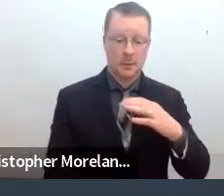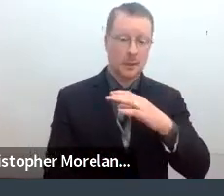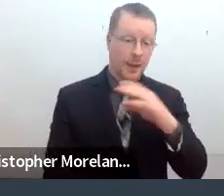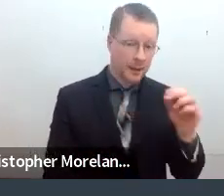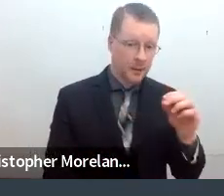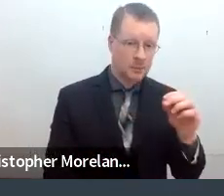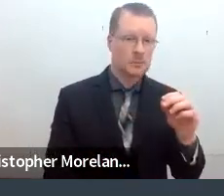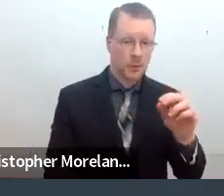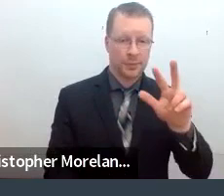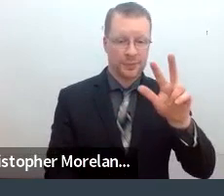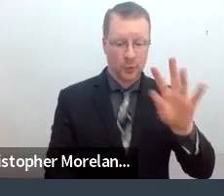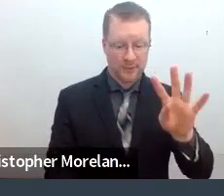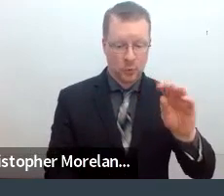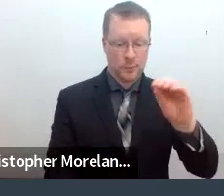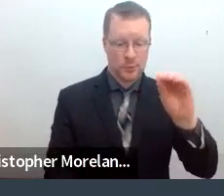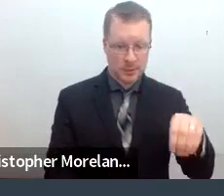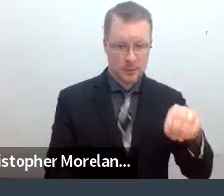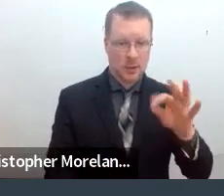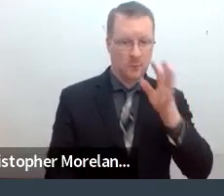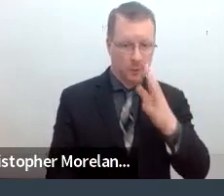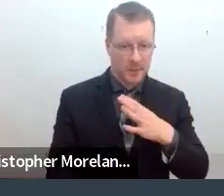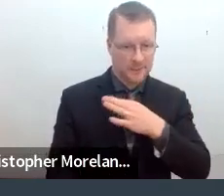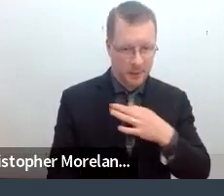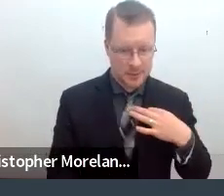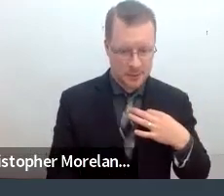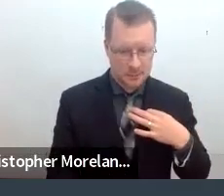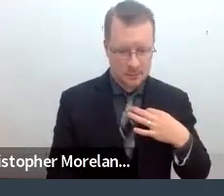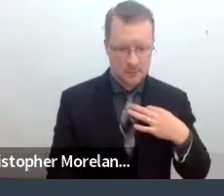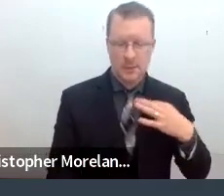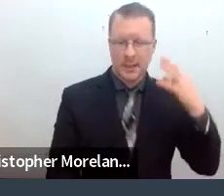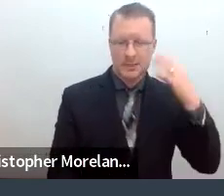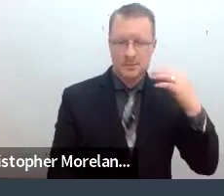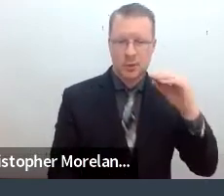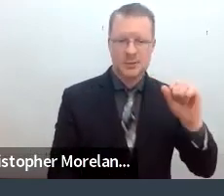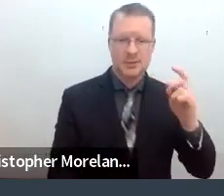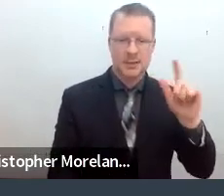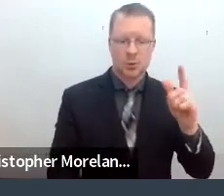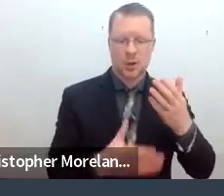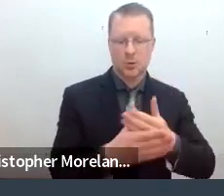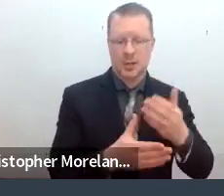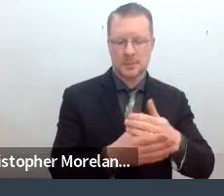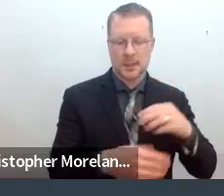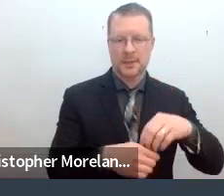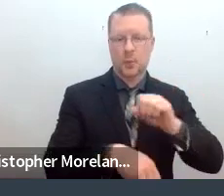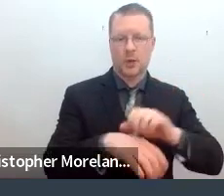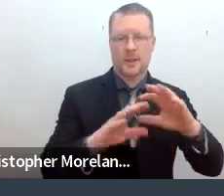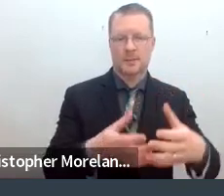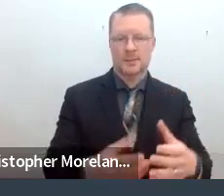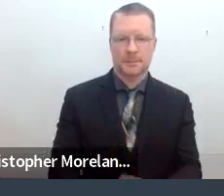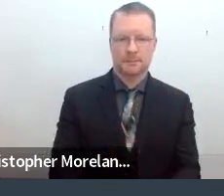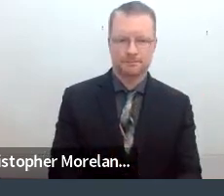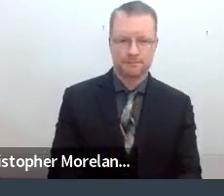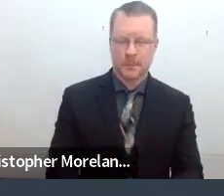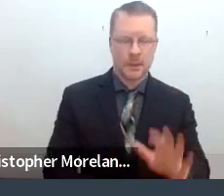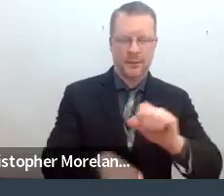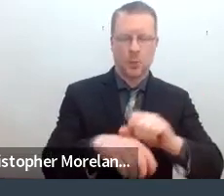Approximately 22% of all faculty and 34% of female faculty experienced sexual